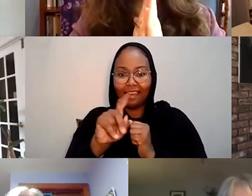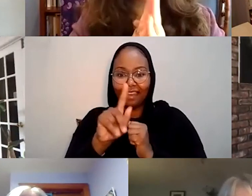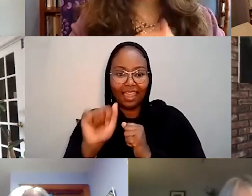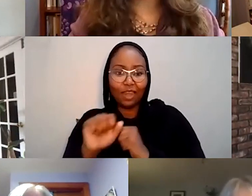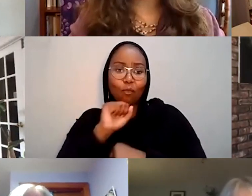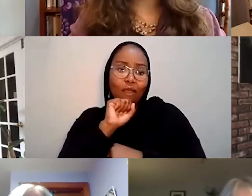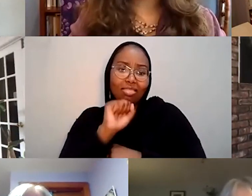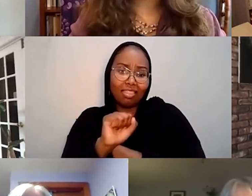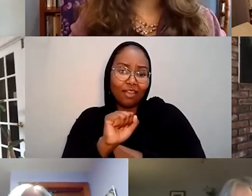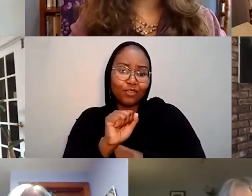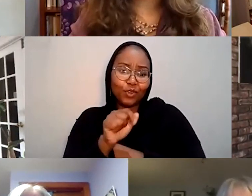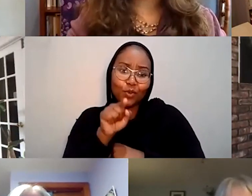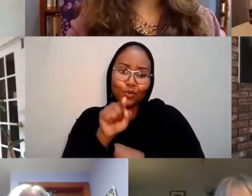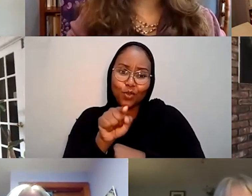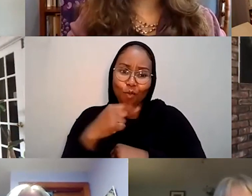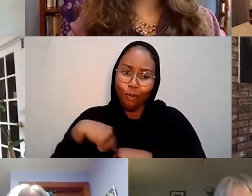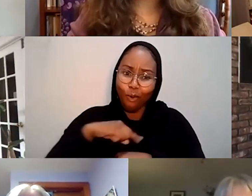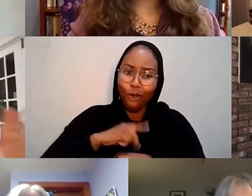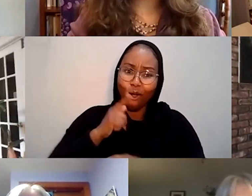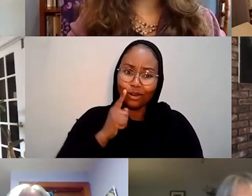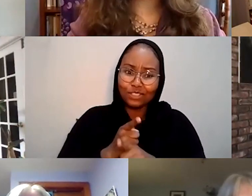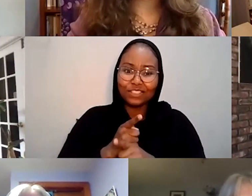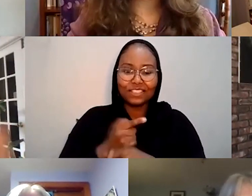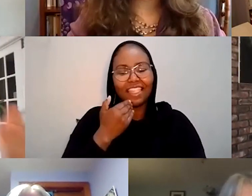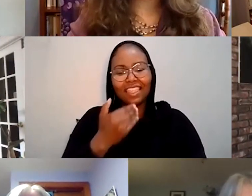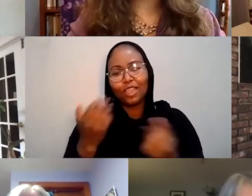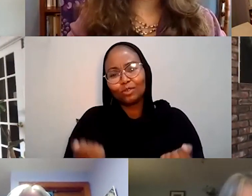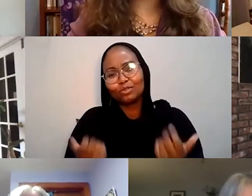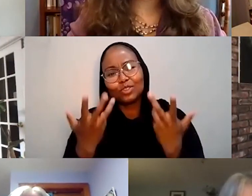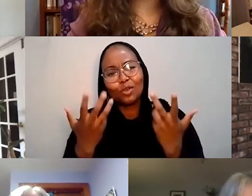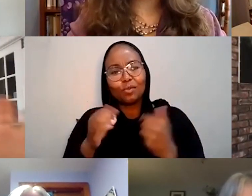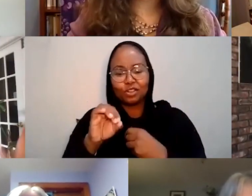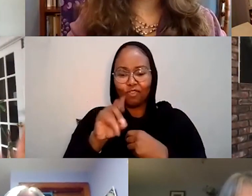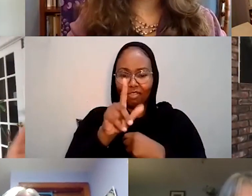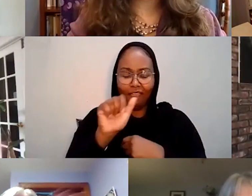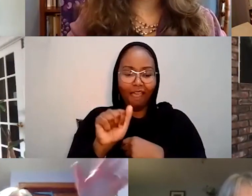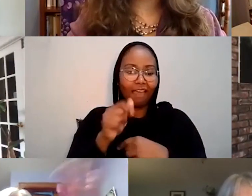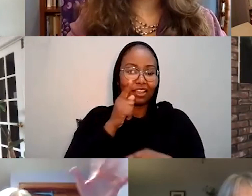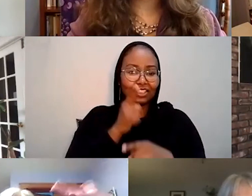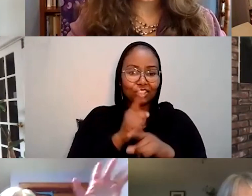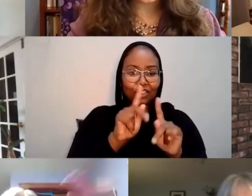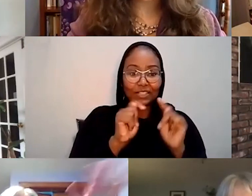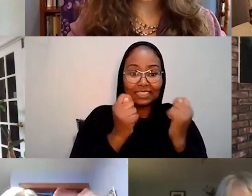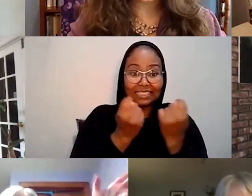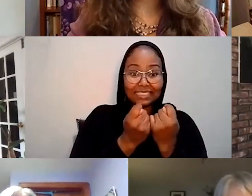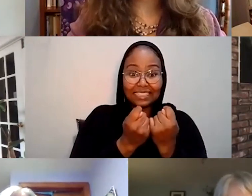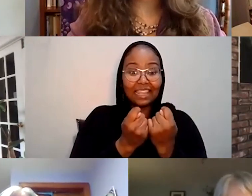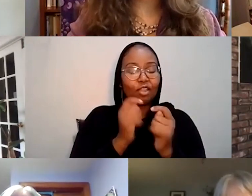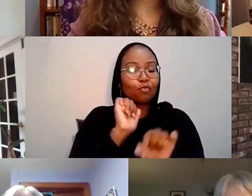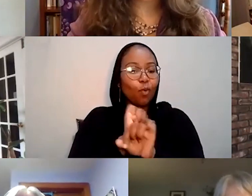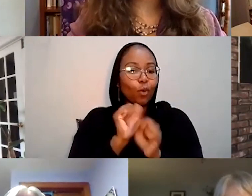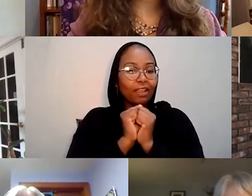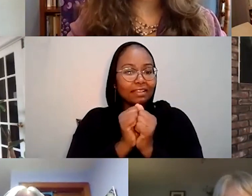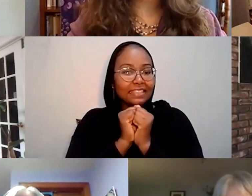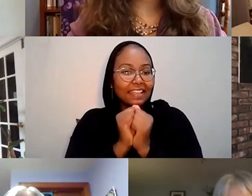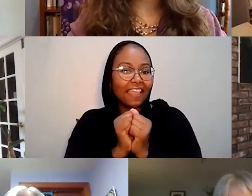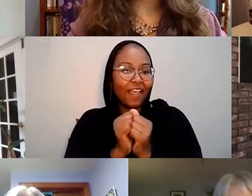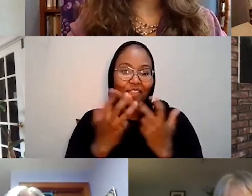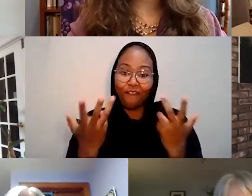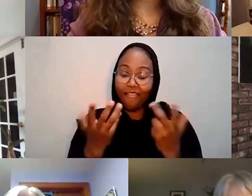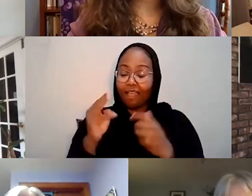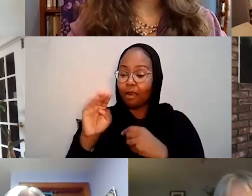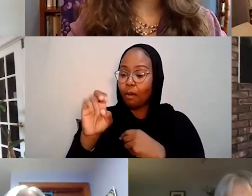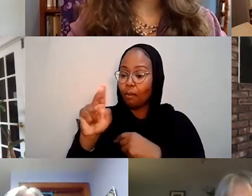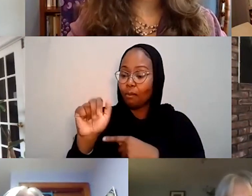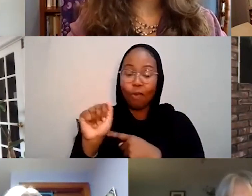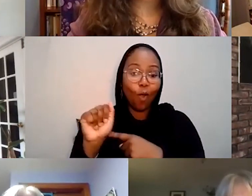you. Thank you to everybody in the whole Odyssey Sisterhood team for working together to make this happen. And Mona,